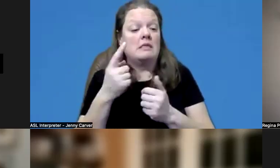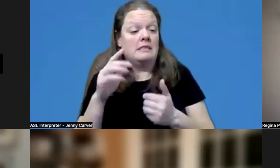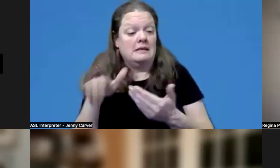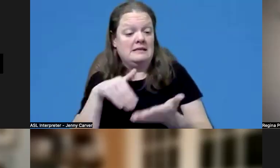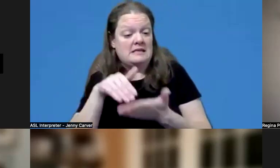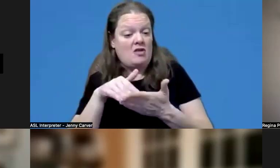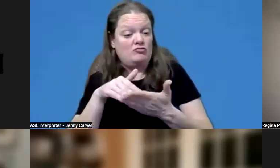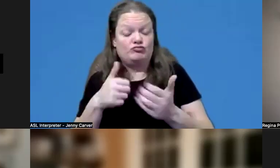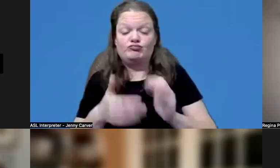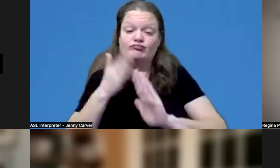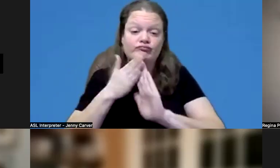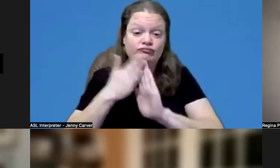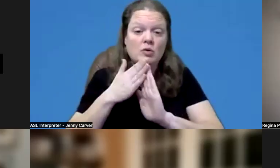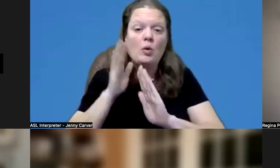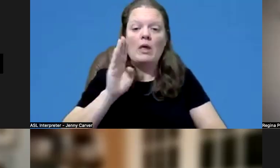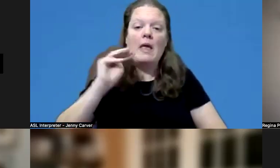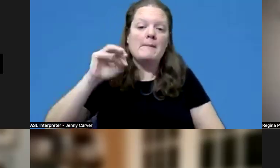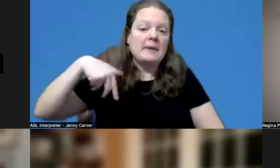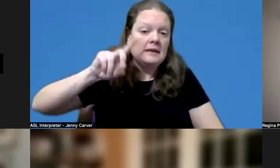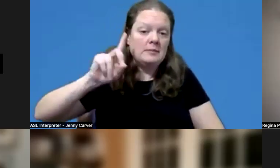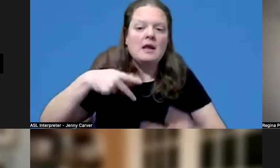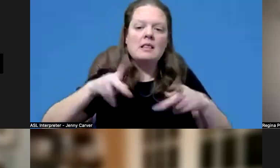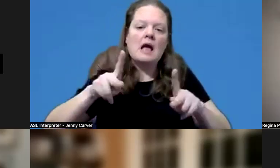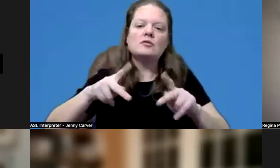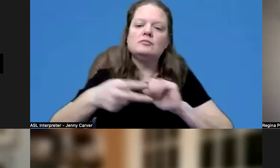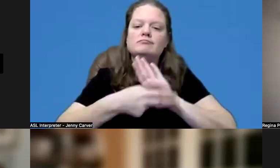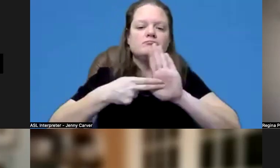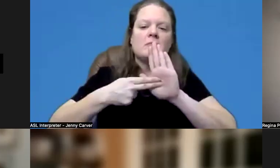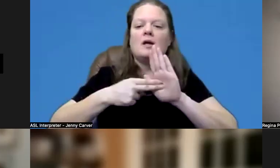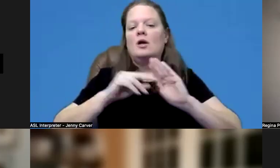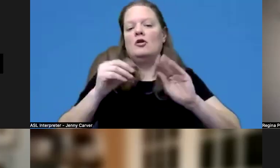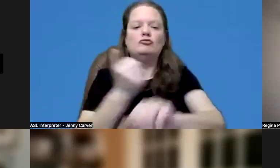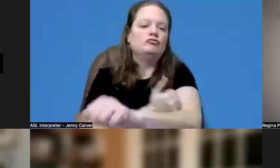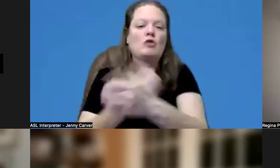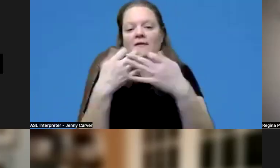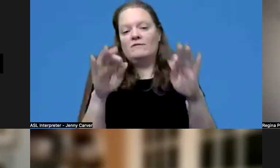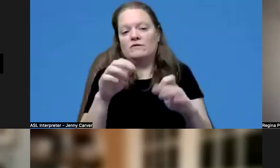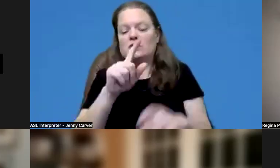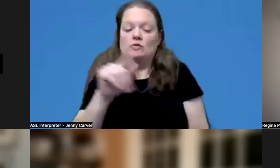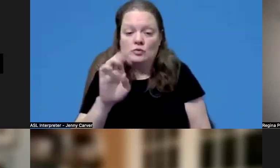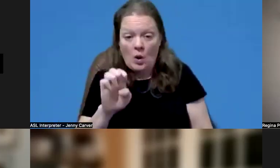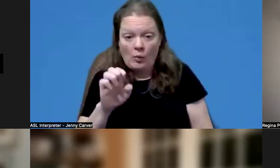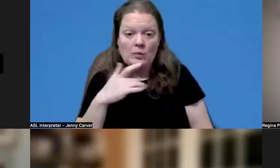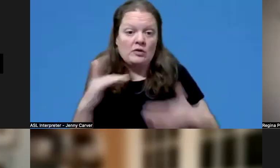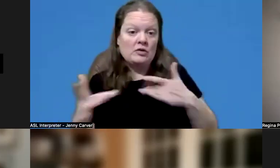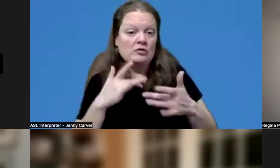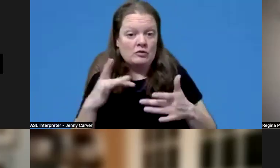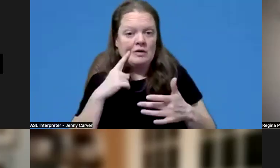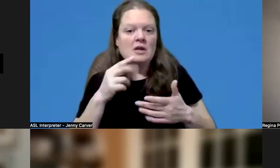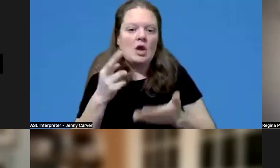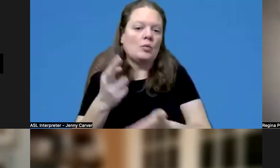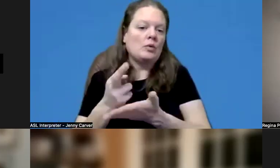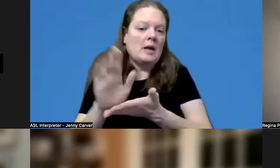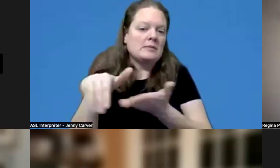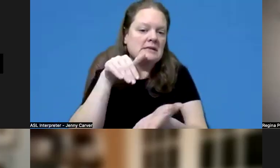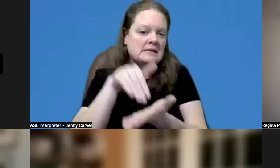will MPD be allowed to declare this as a drug-free zone? The concern is that that a rehab center